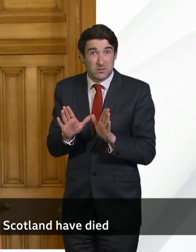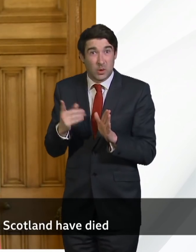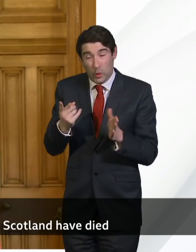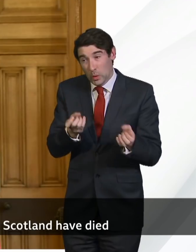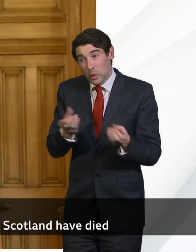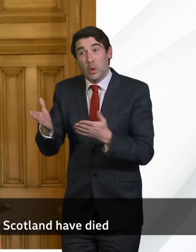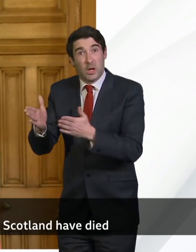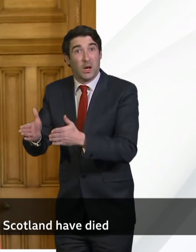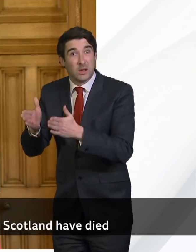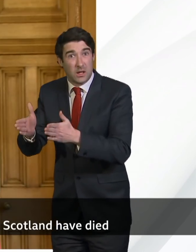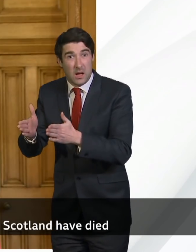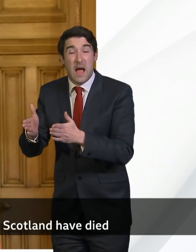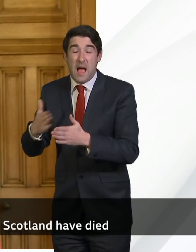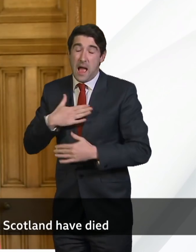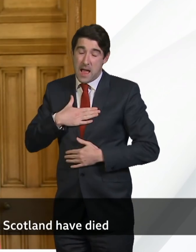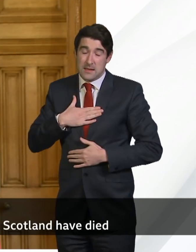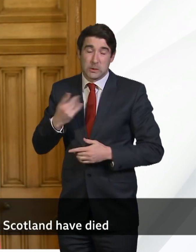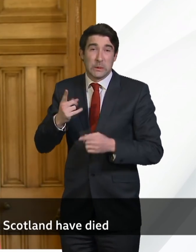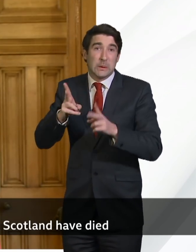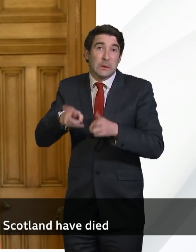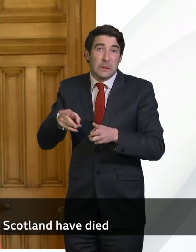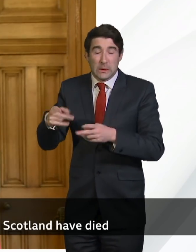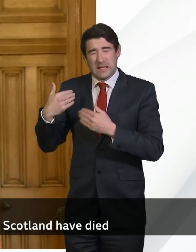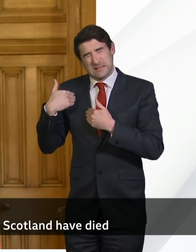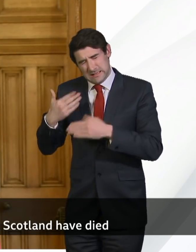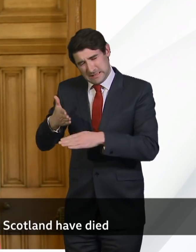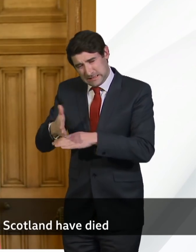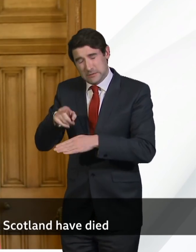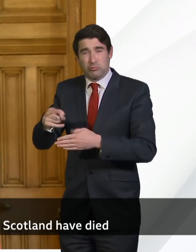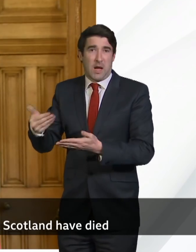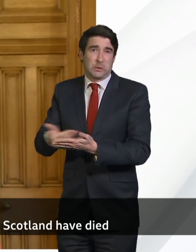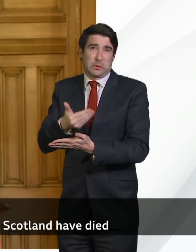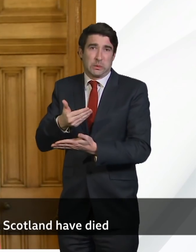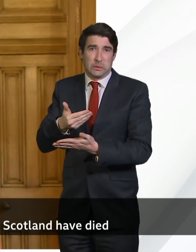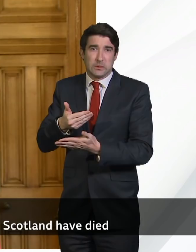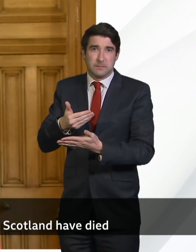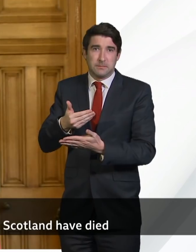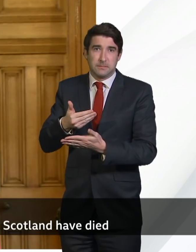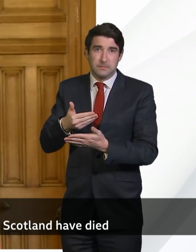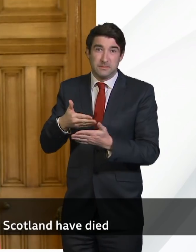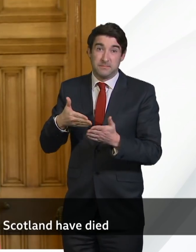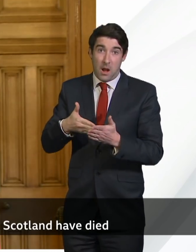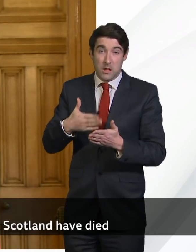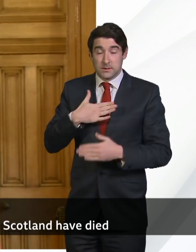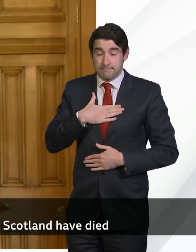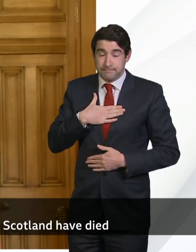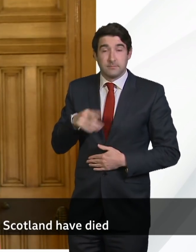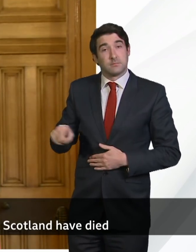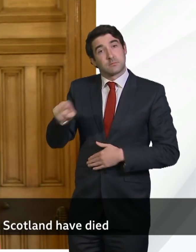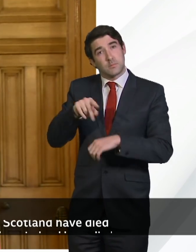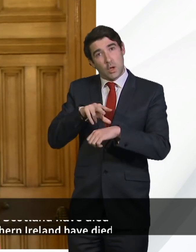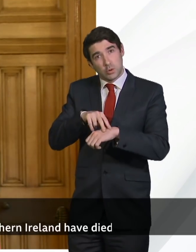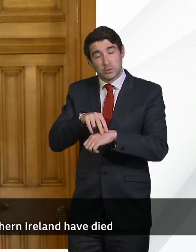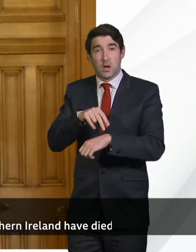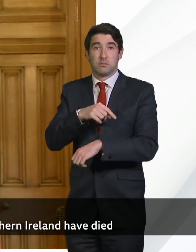sadly could not be saved. For the doctors and nurses who have died of coronavirus whilst caring for others, we